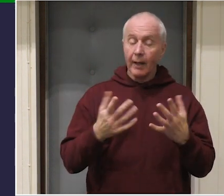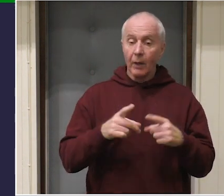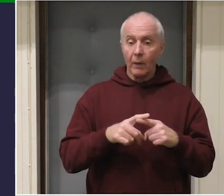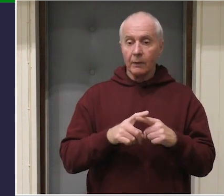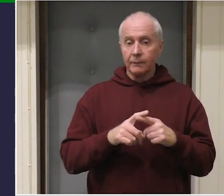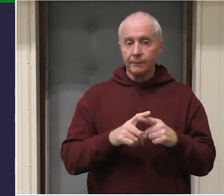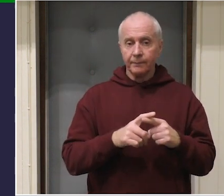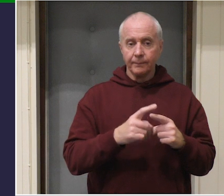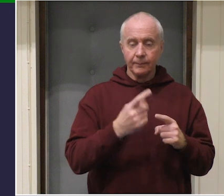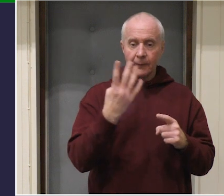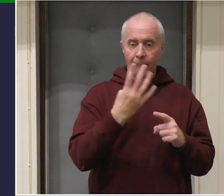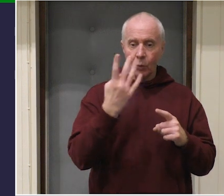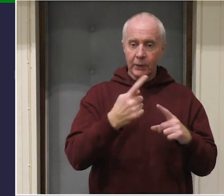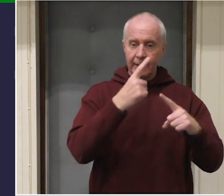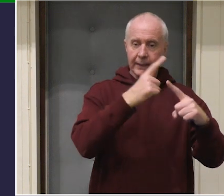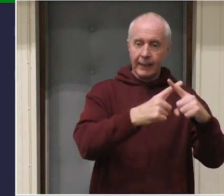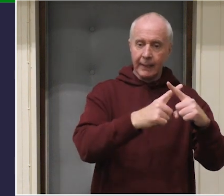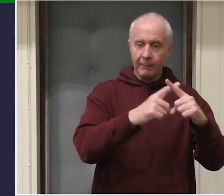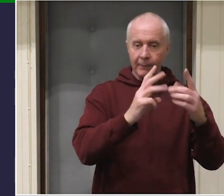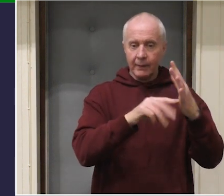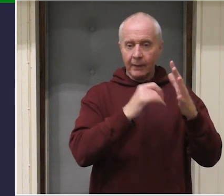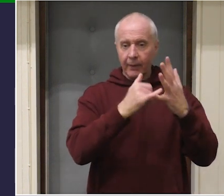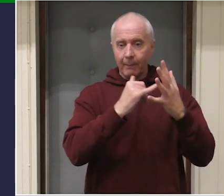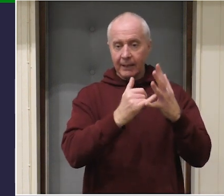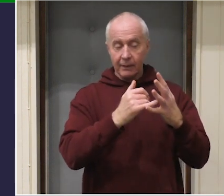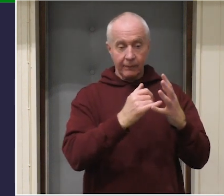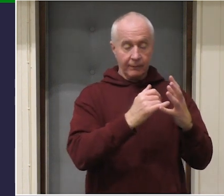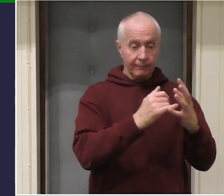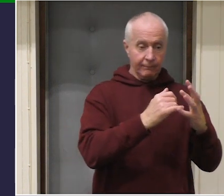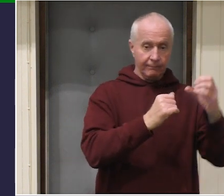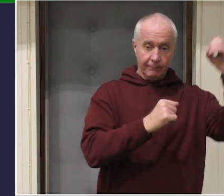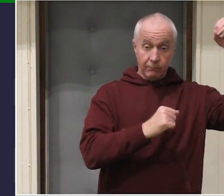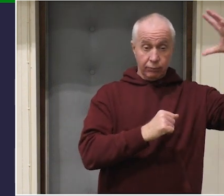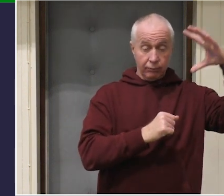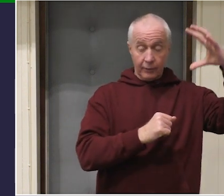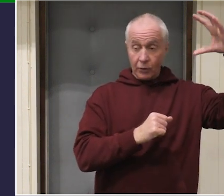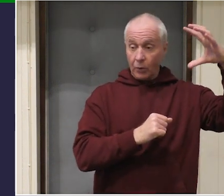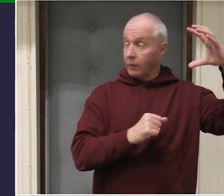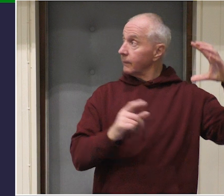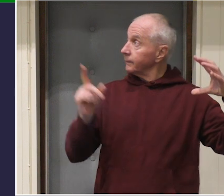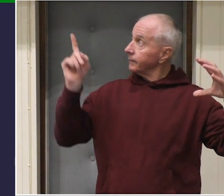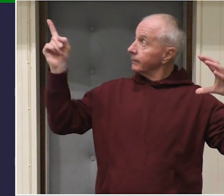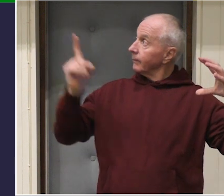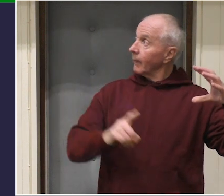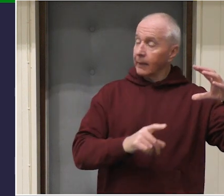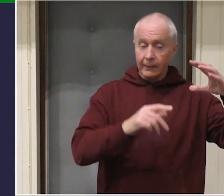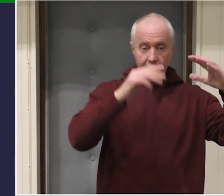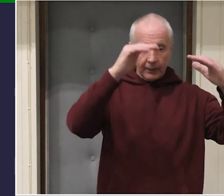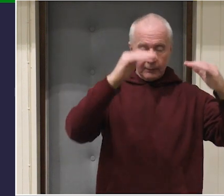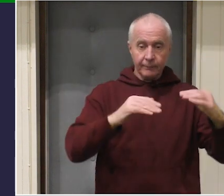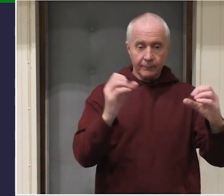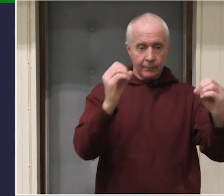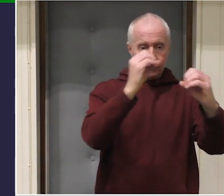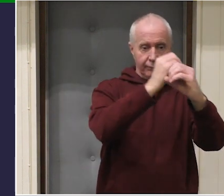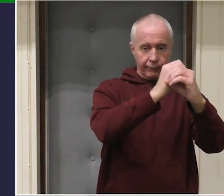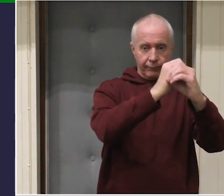around about 14 times the mass of our Sun. You see here nice deep eclipses. These go flat at the bottom. They're total eclipses. They are my